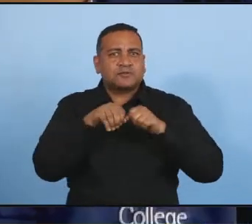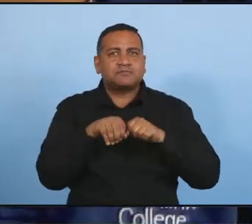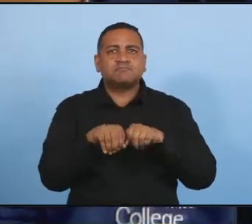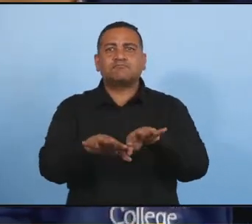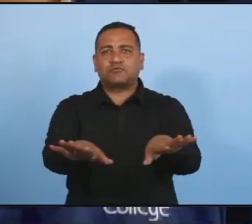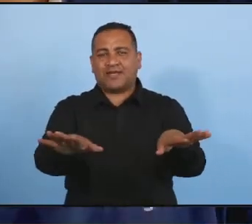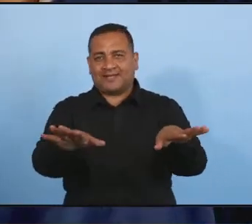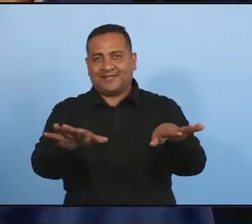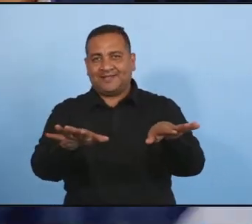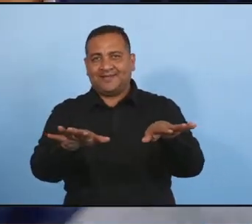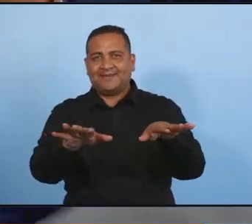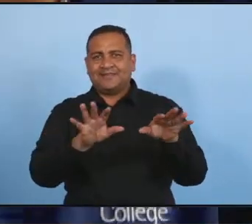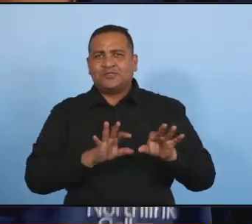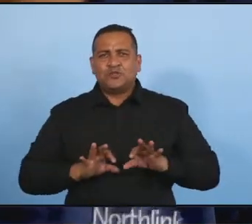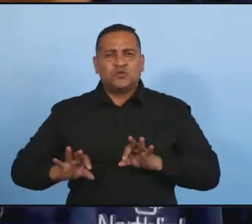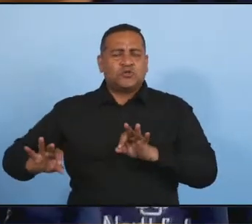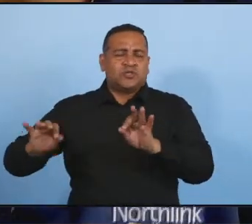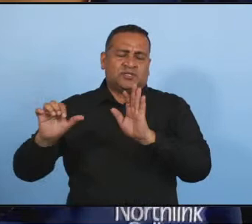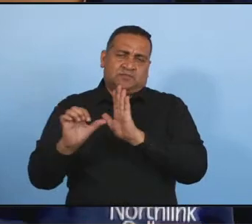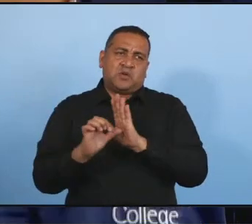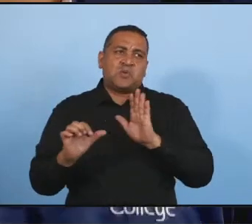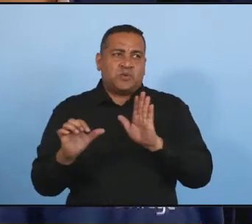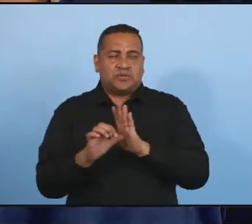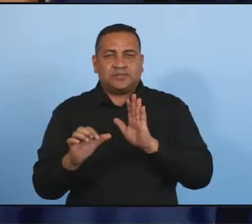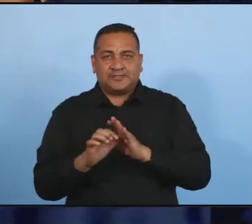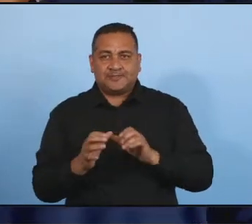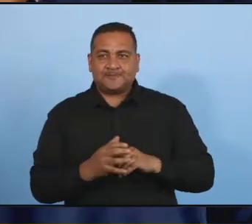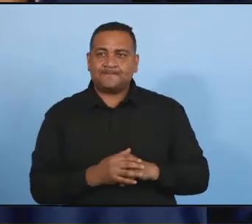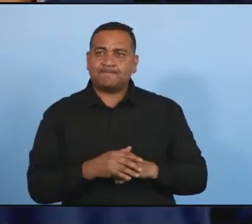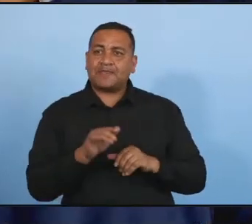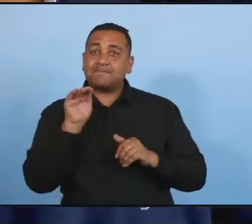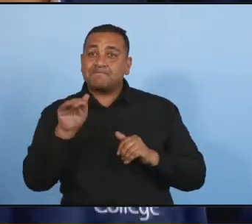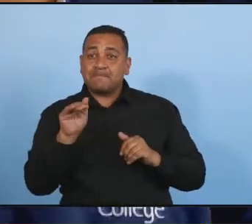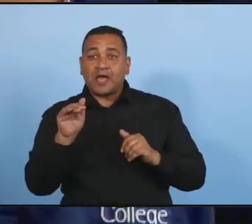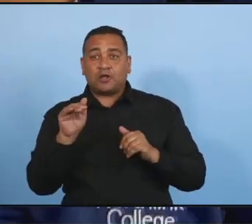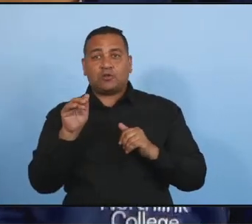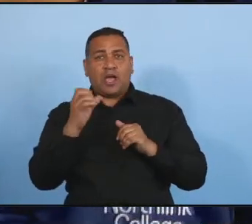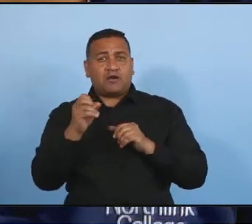is super important. But I remind you, of course, you're going to have a question and a